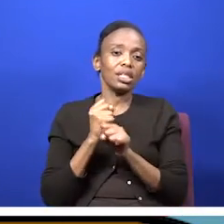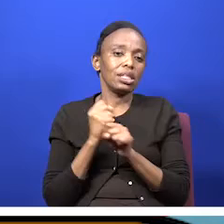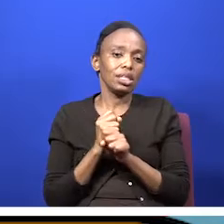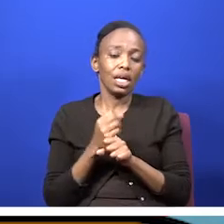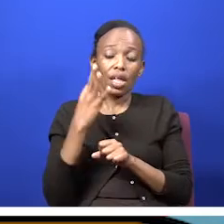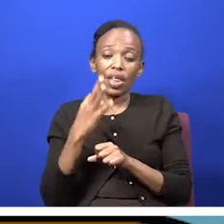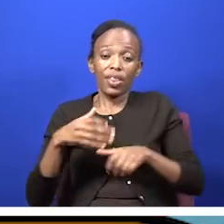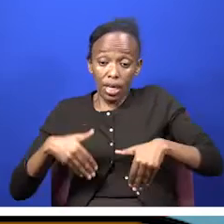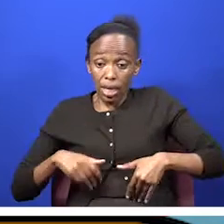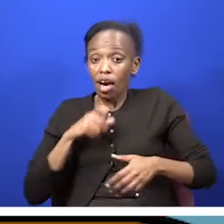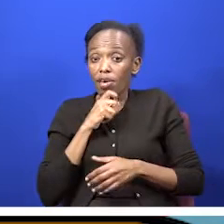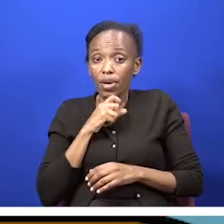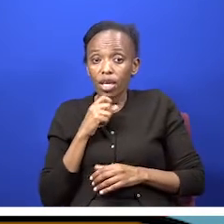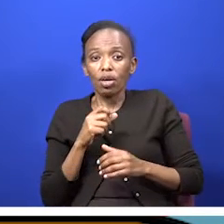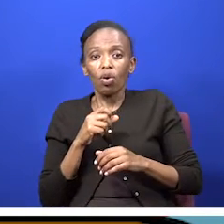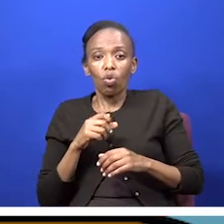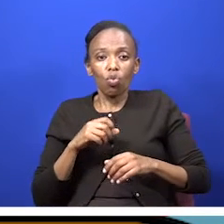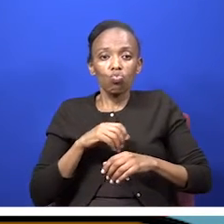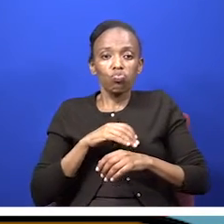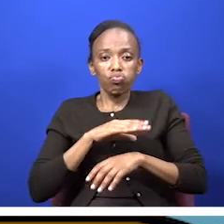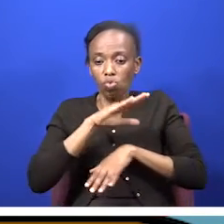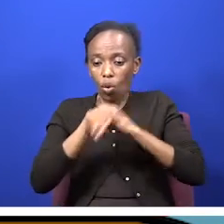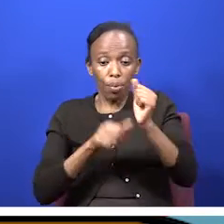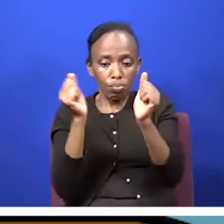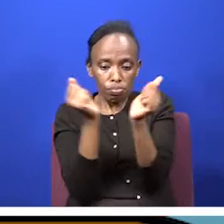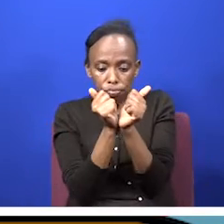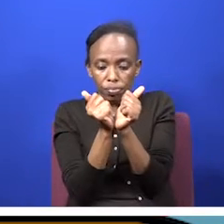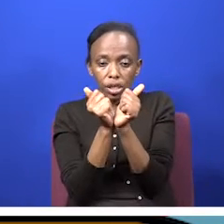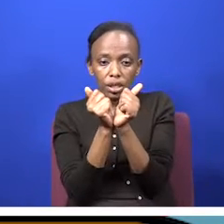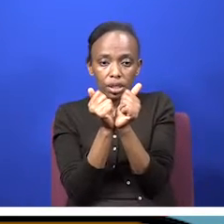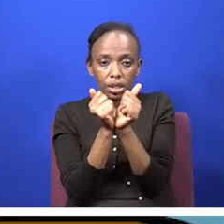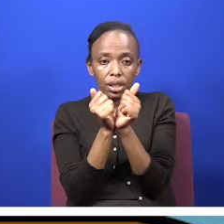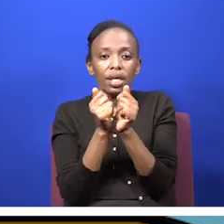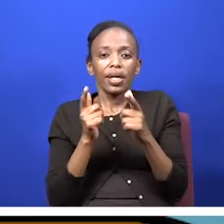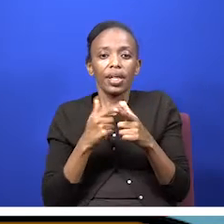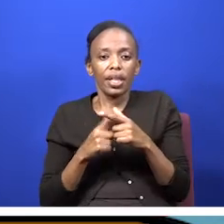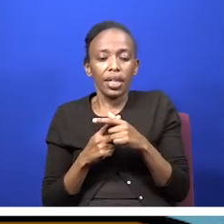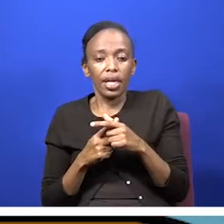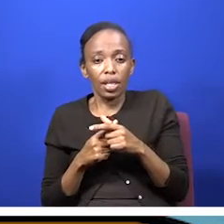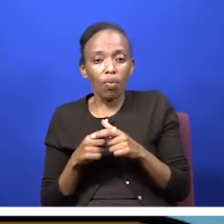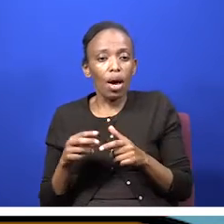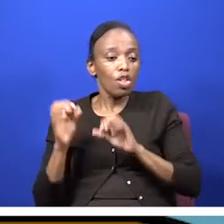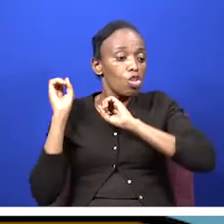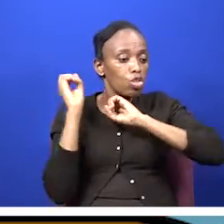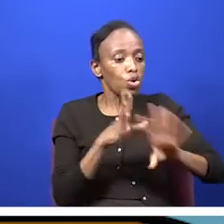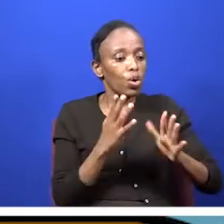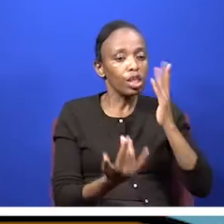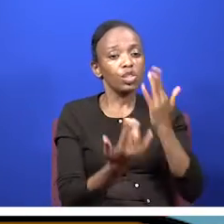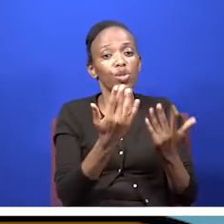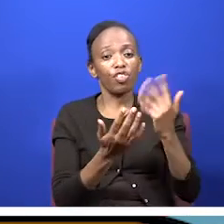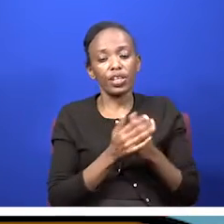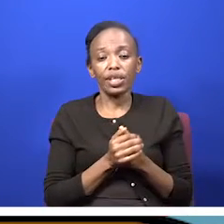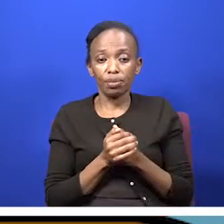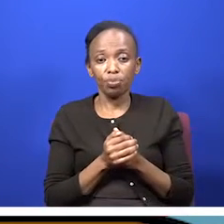did. So the three young men were mad. They were full. Their hands were tied behind their back. And they were marched and